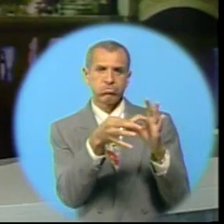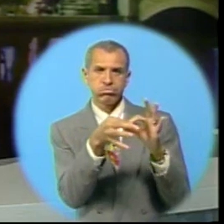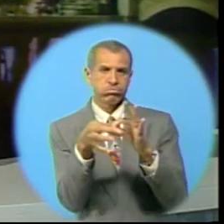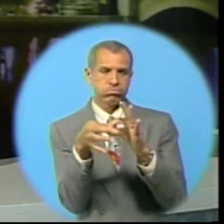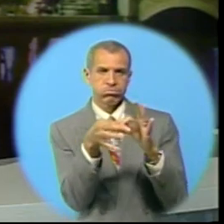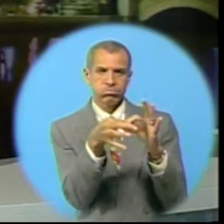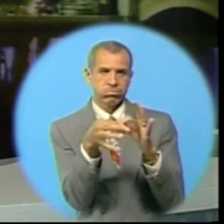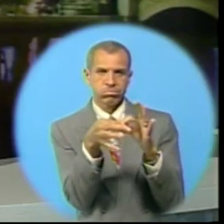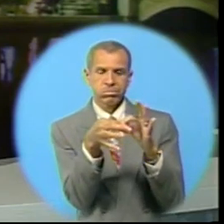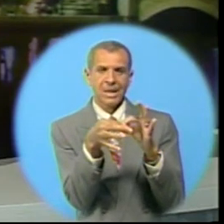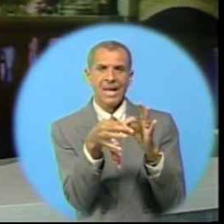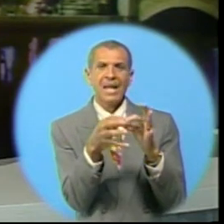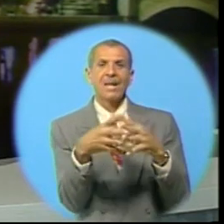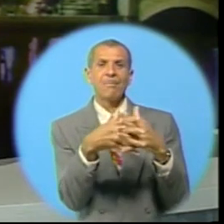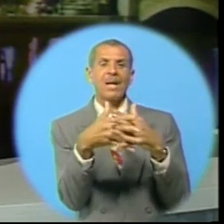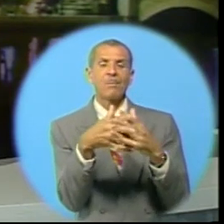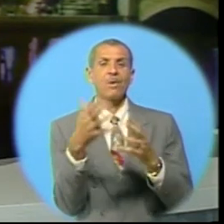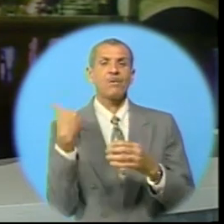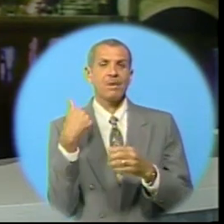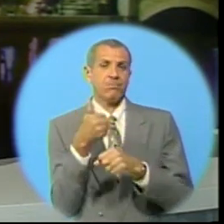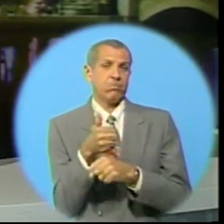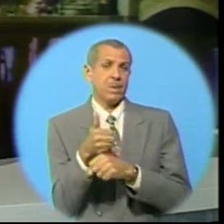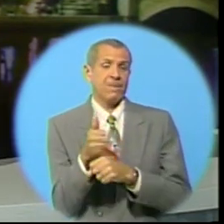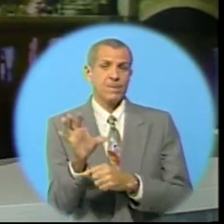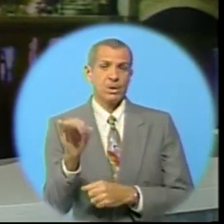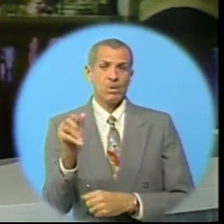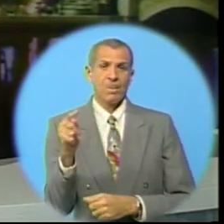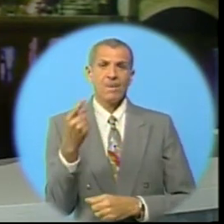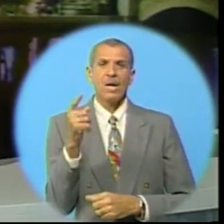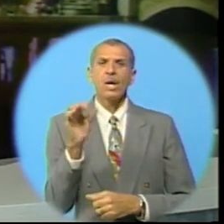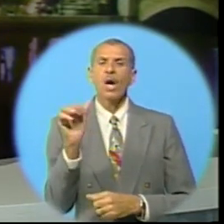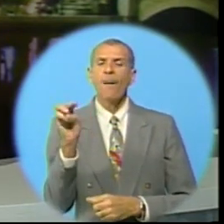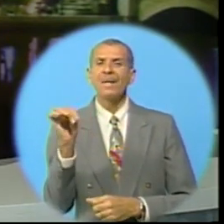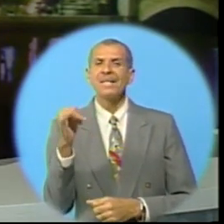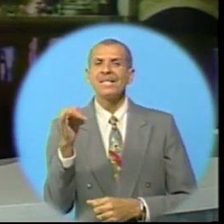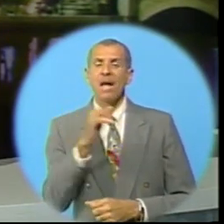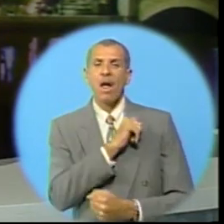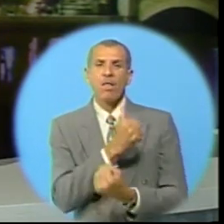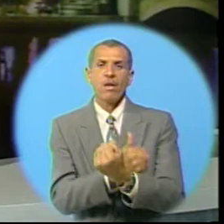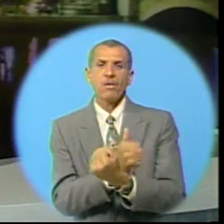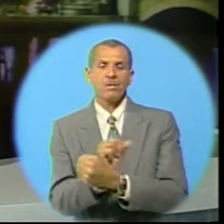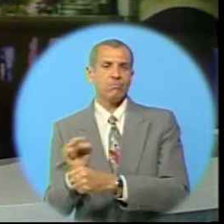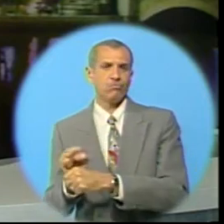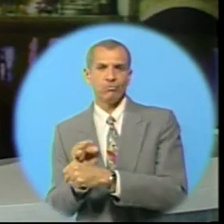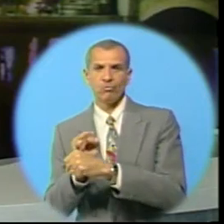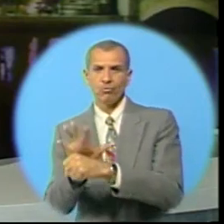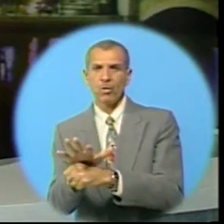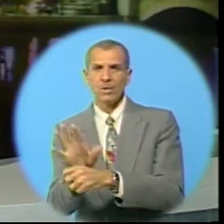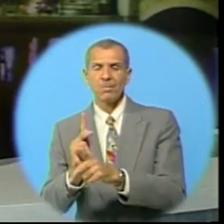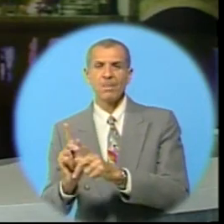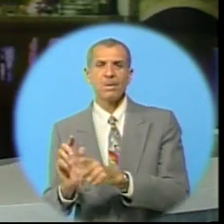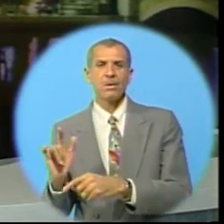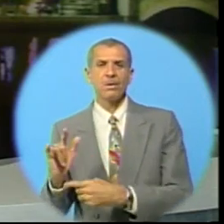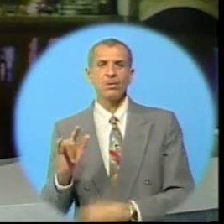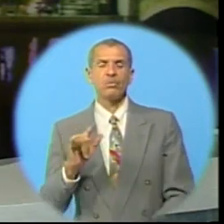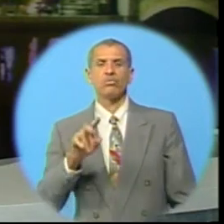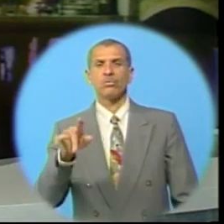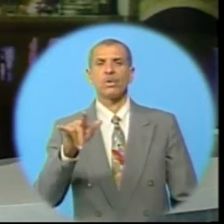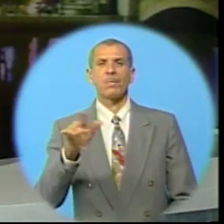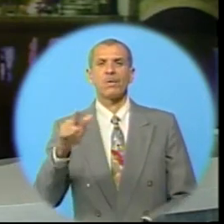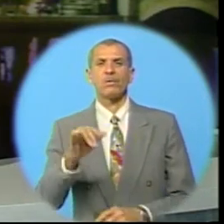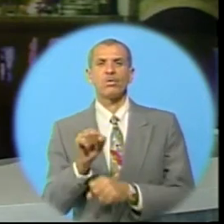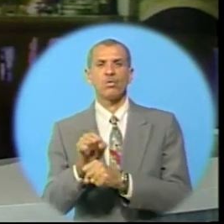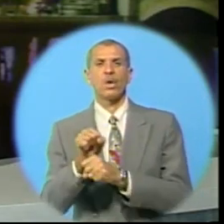ties. The United States previously accused Cuba's communist authorities of forcing people to travel abroad to work on